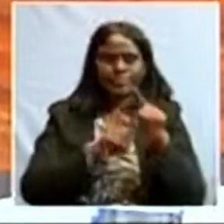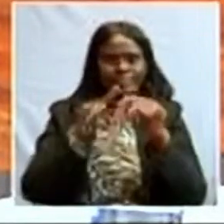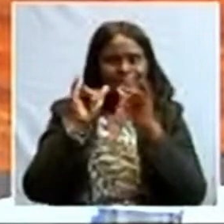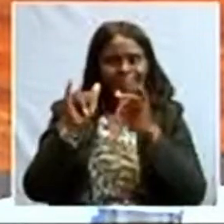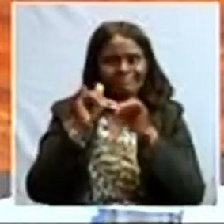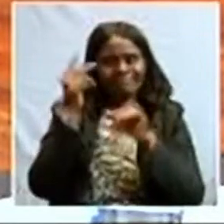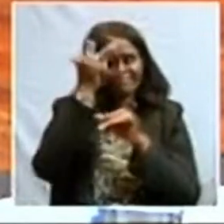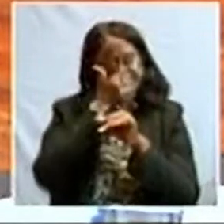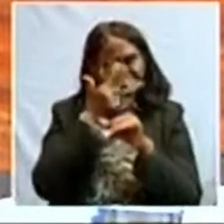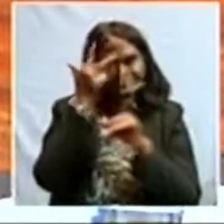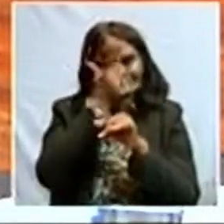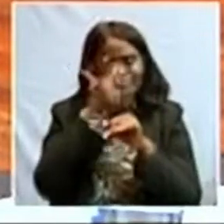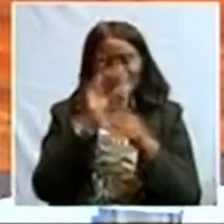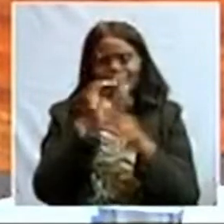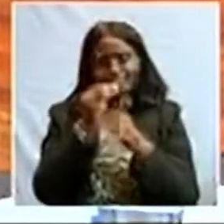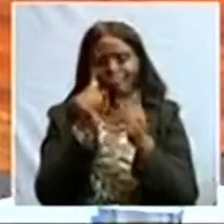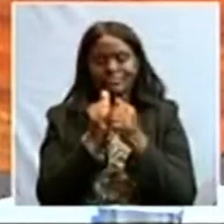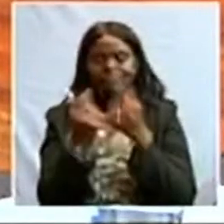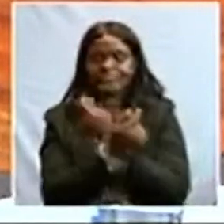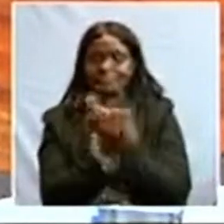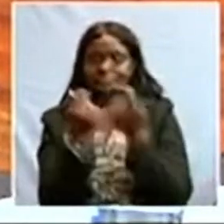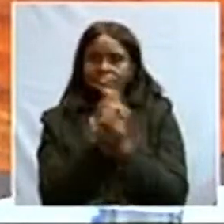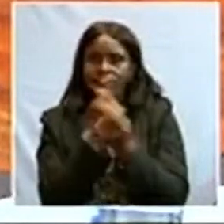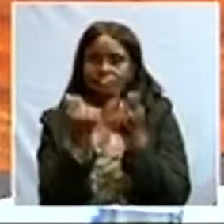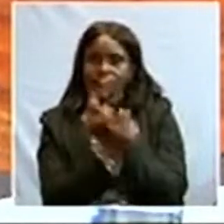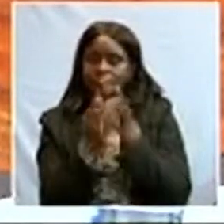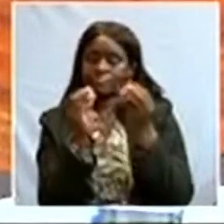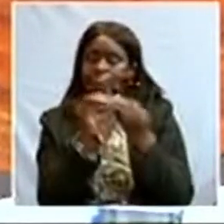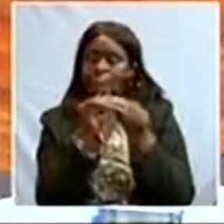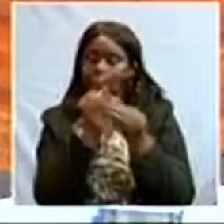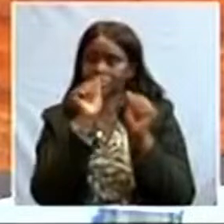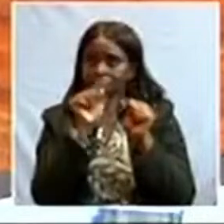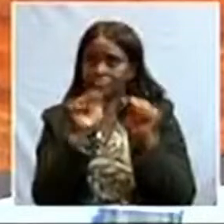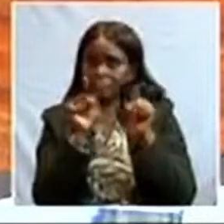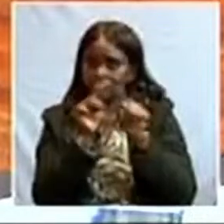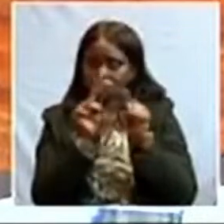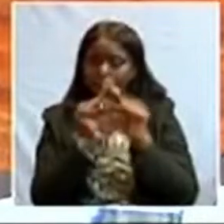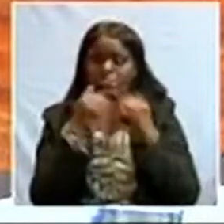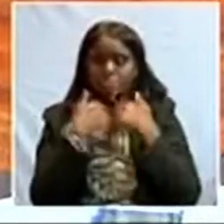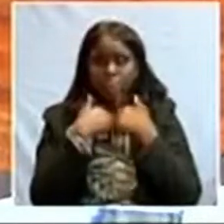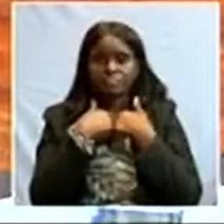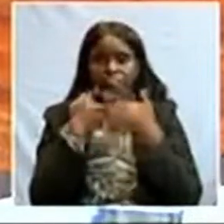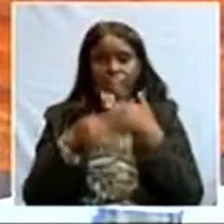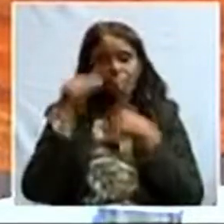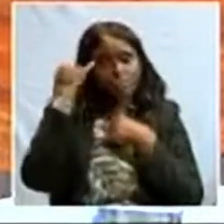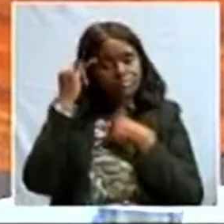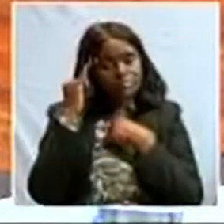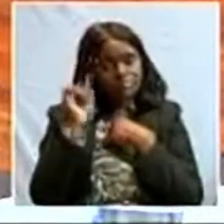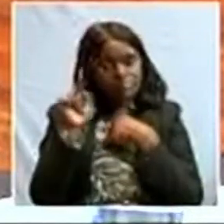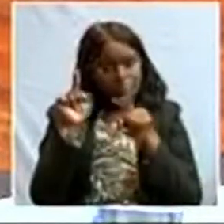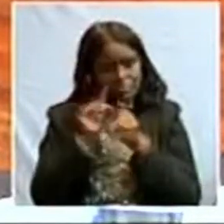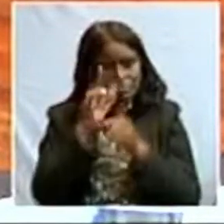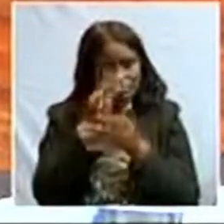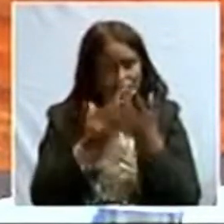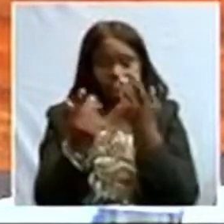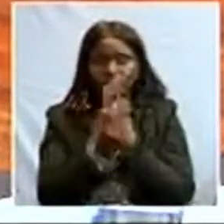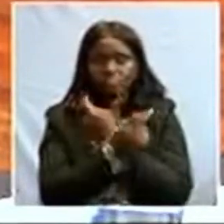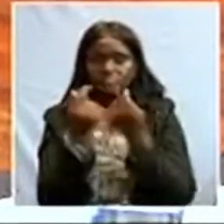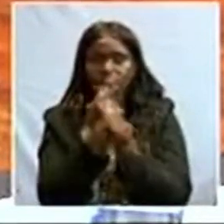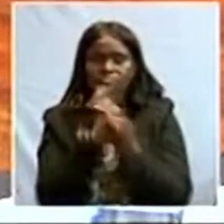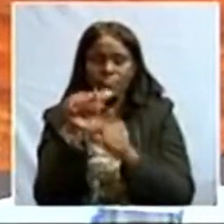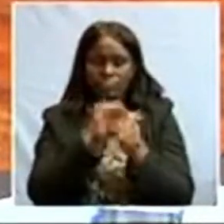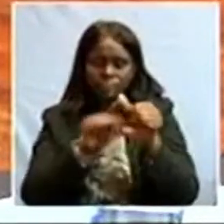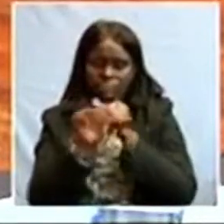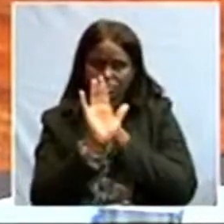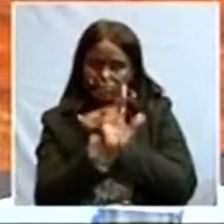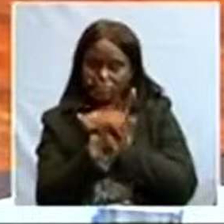same? Or with these changes, you could be conceptualizing a certain change around the